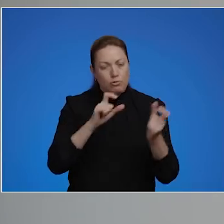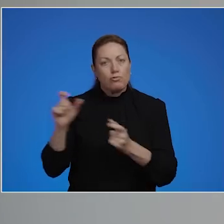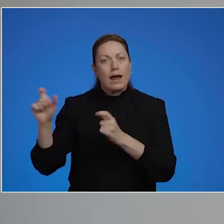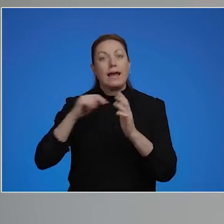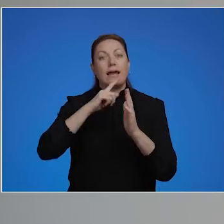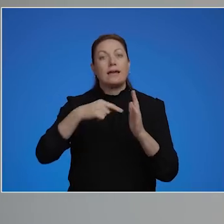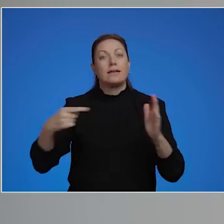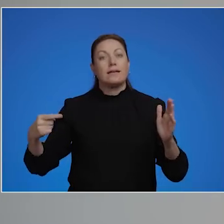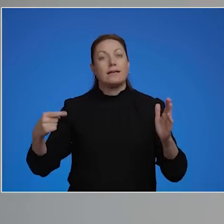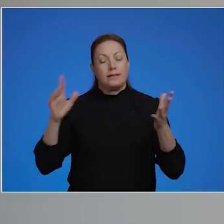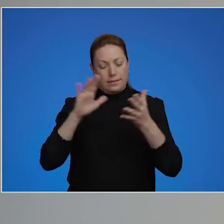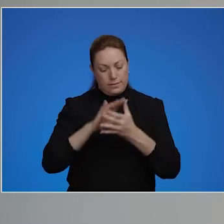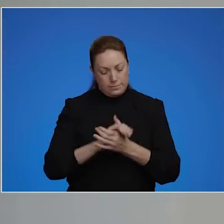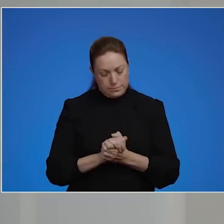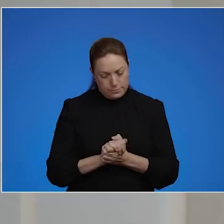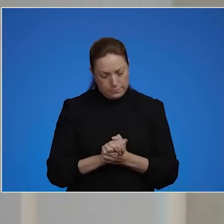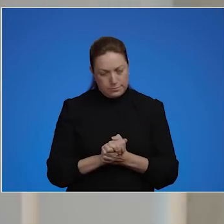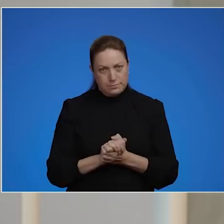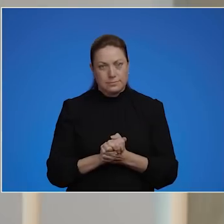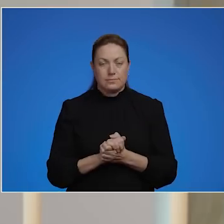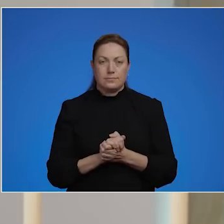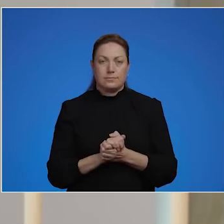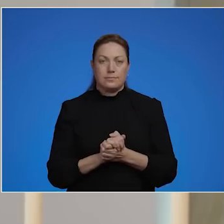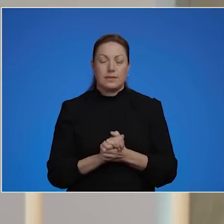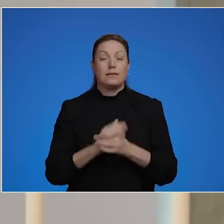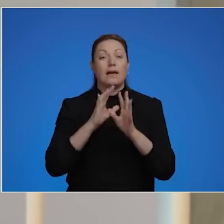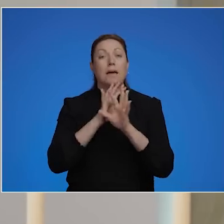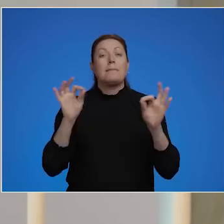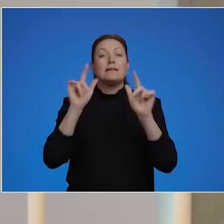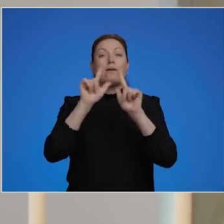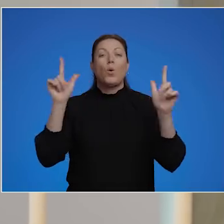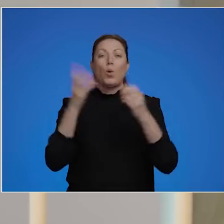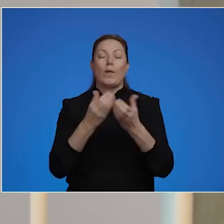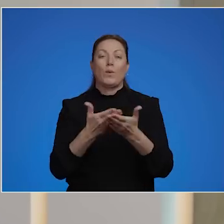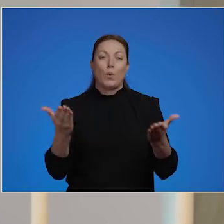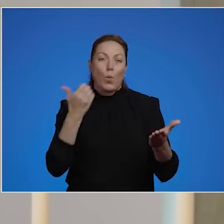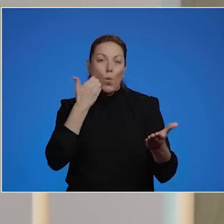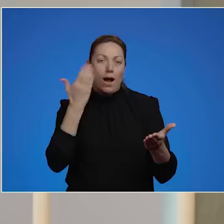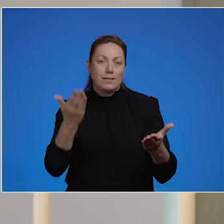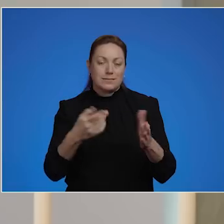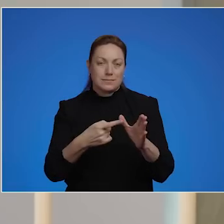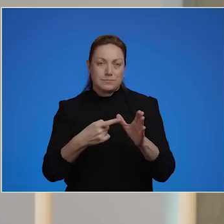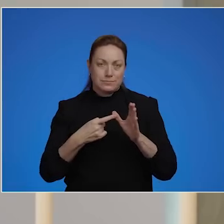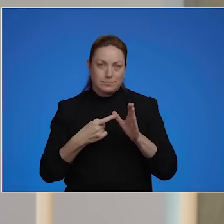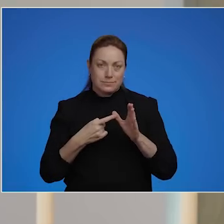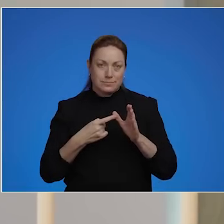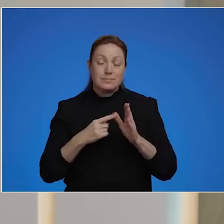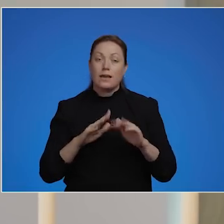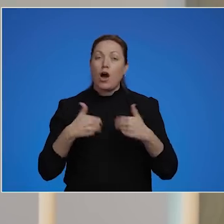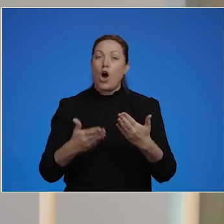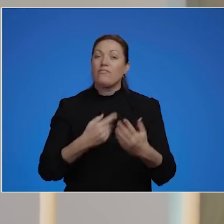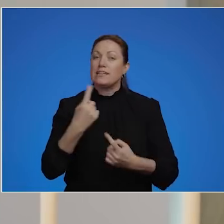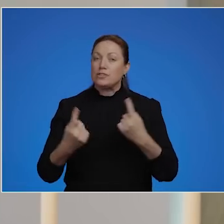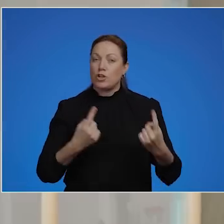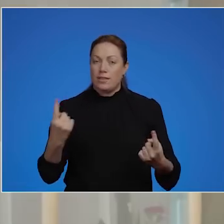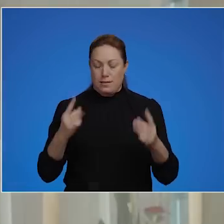and ever. Amen. The peace of the Lord be with you always. And with your spirit. Let us offer each other